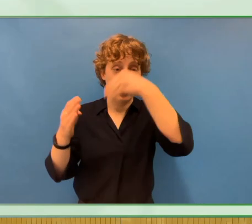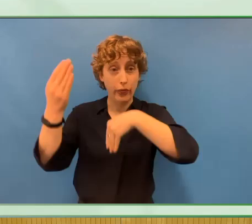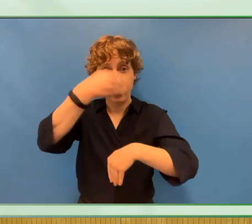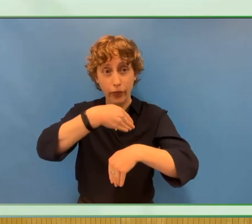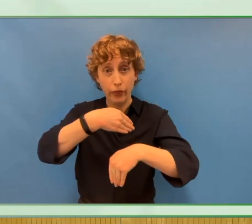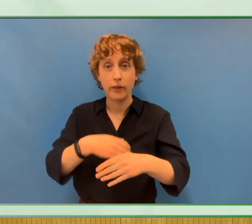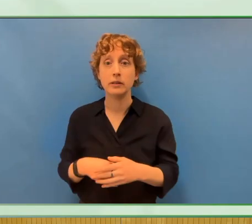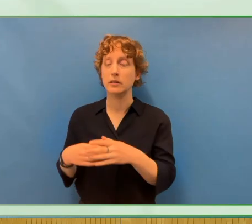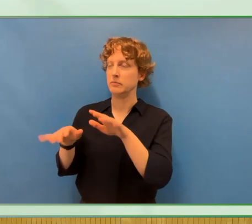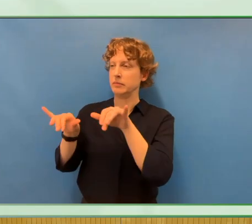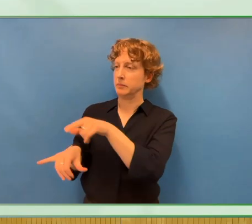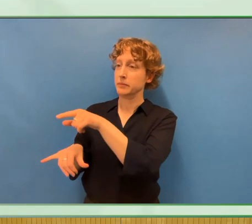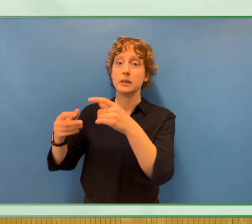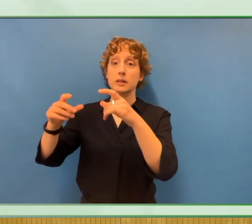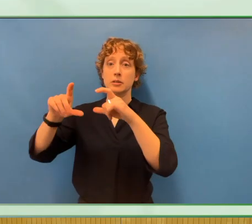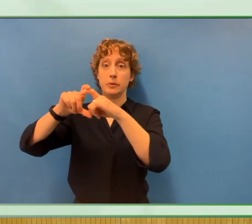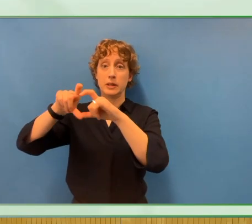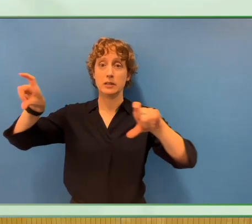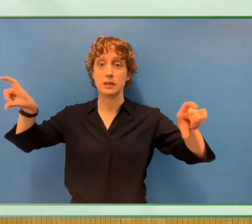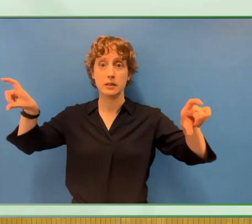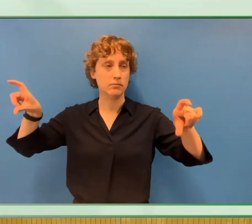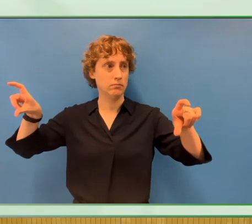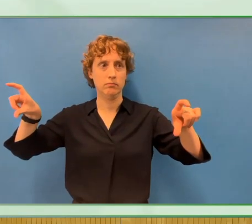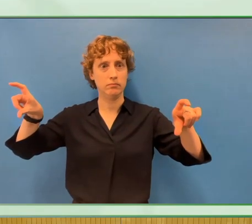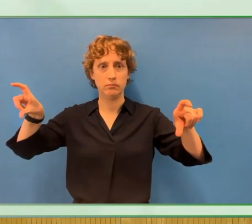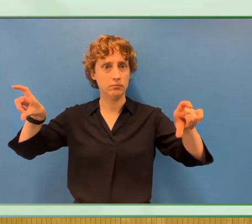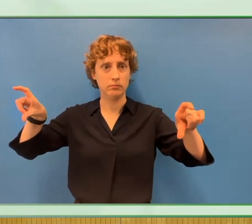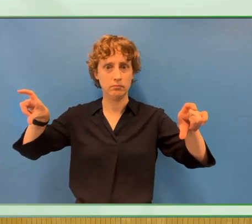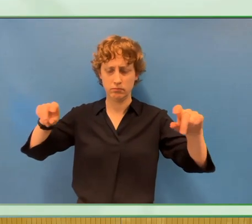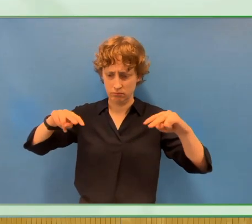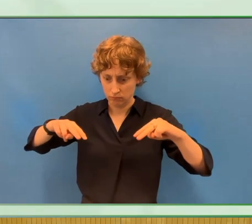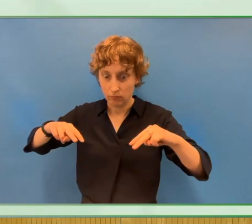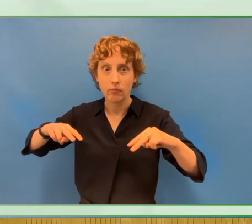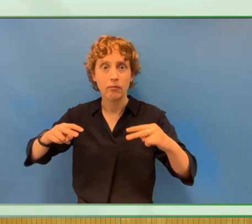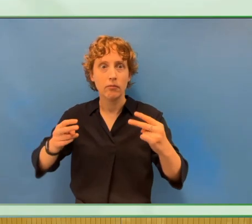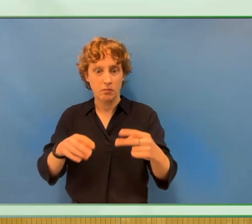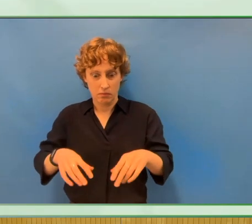itself. There's massive fragmentation within the disability movement.